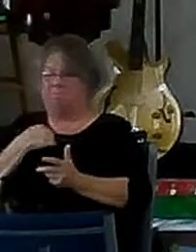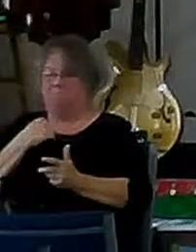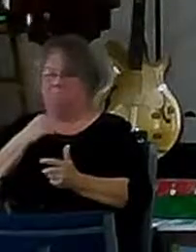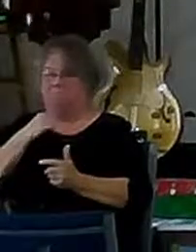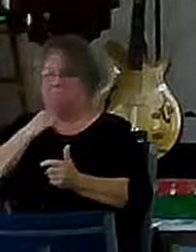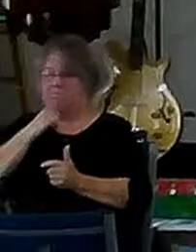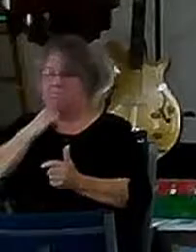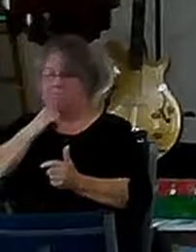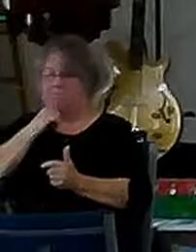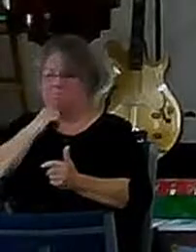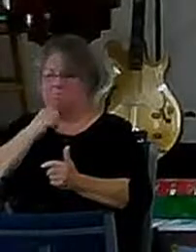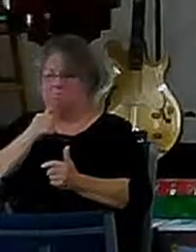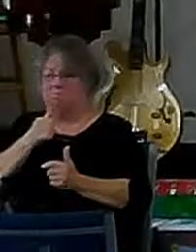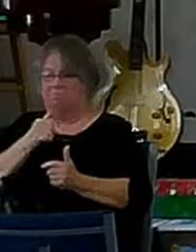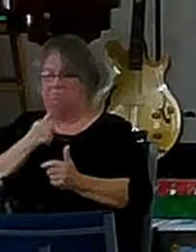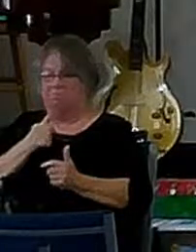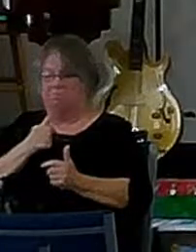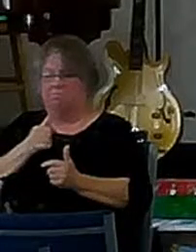them.